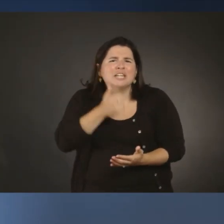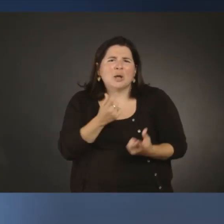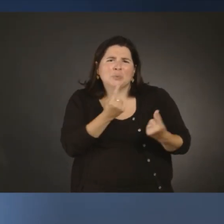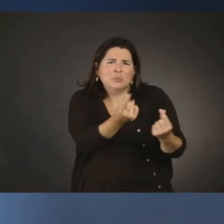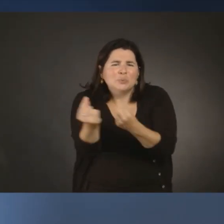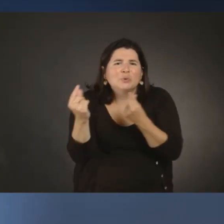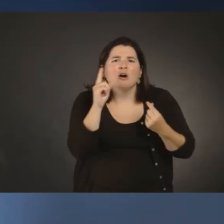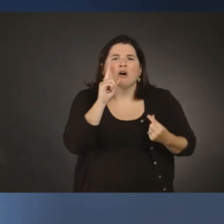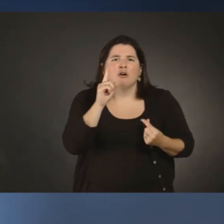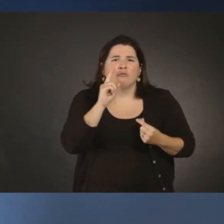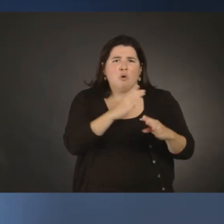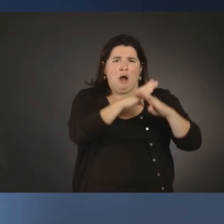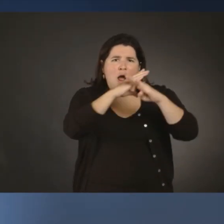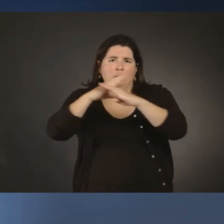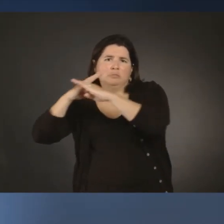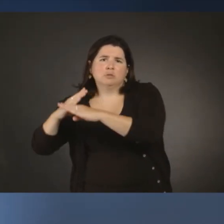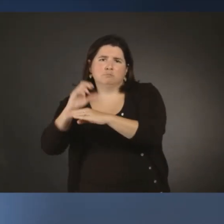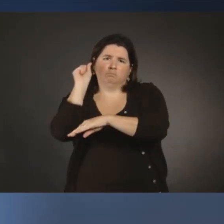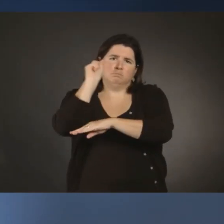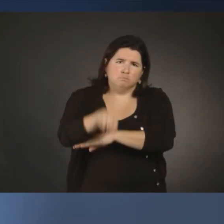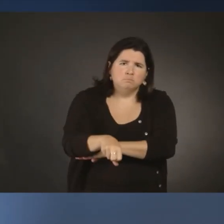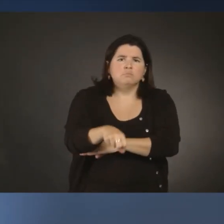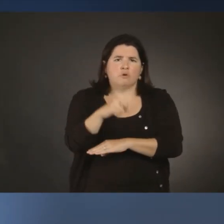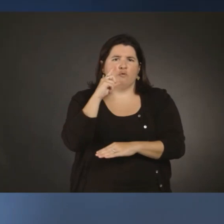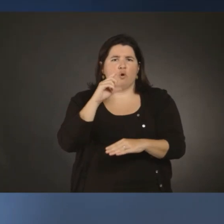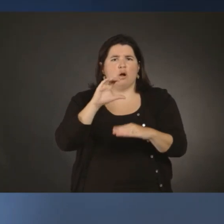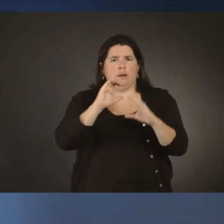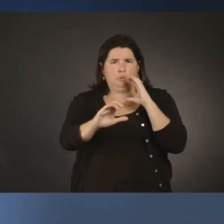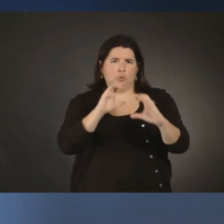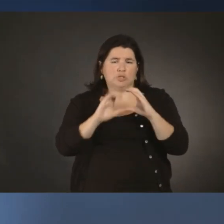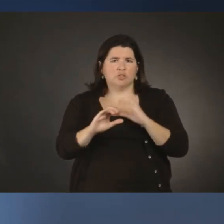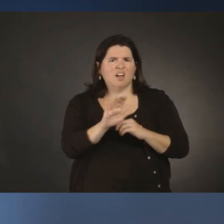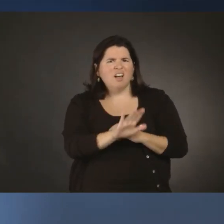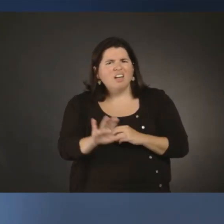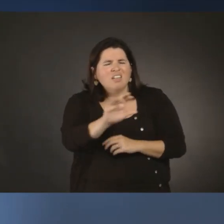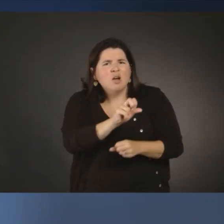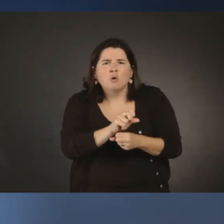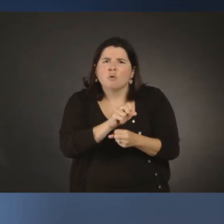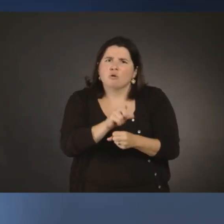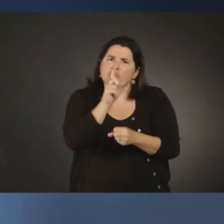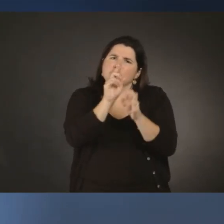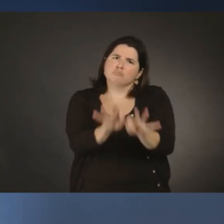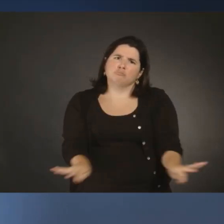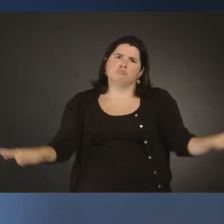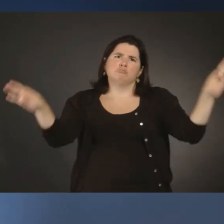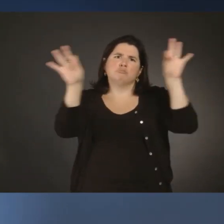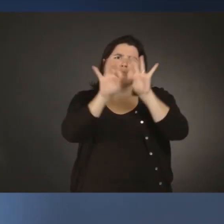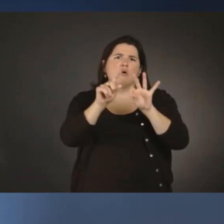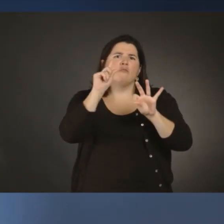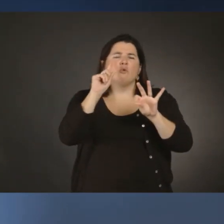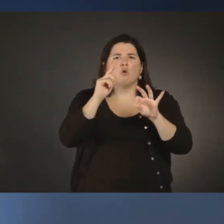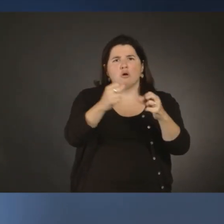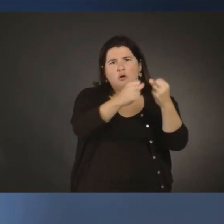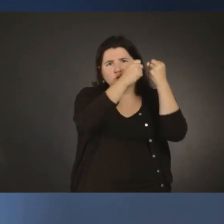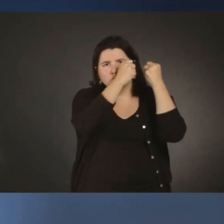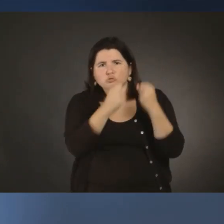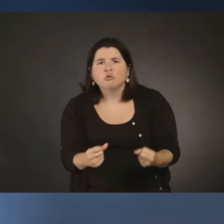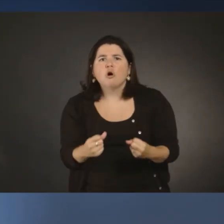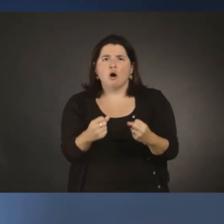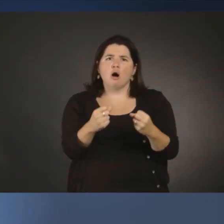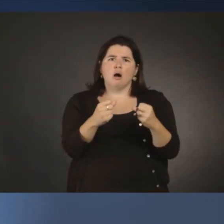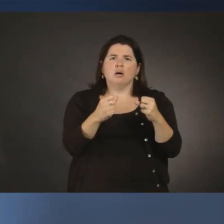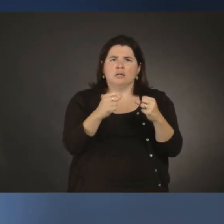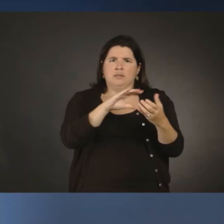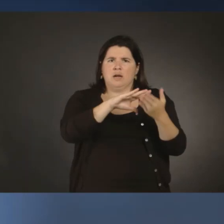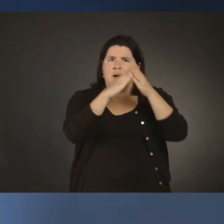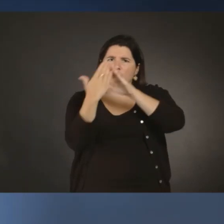to communication in our region. You know, their work is really so important to strengthening the fabric of community, which